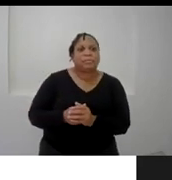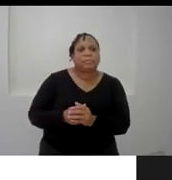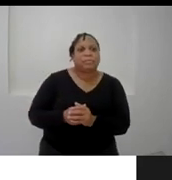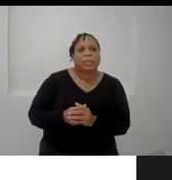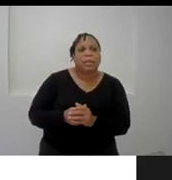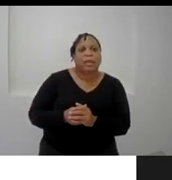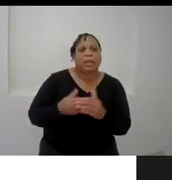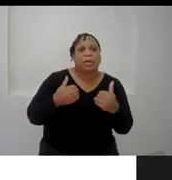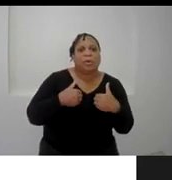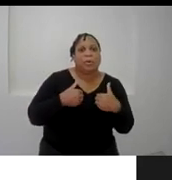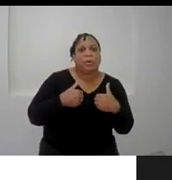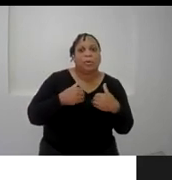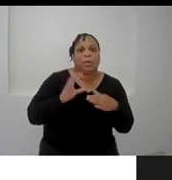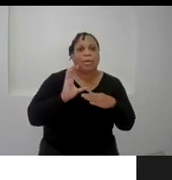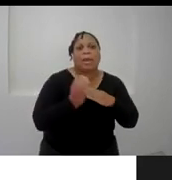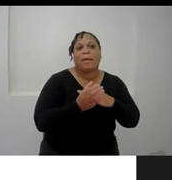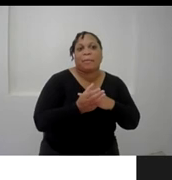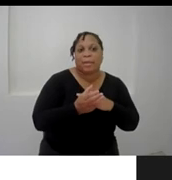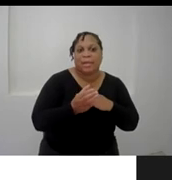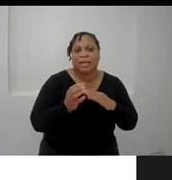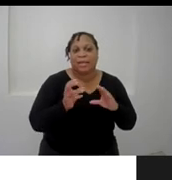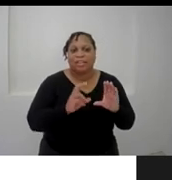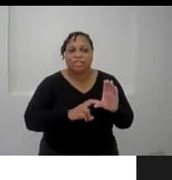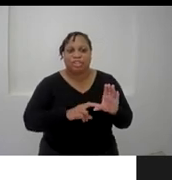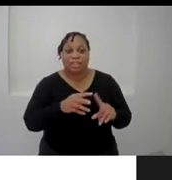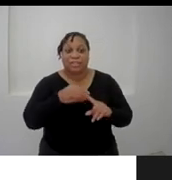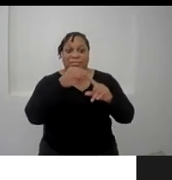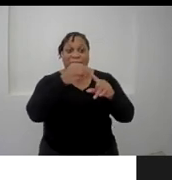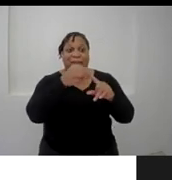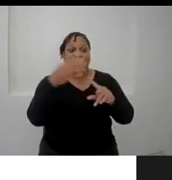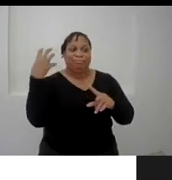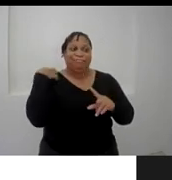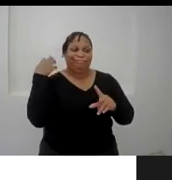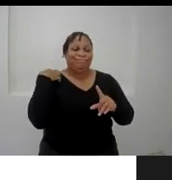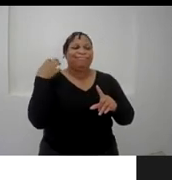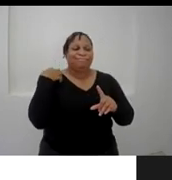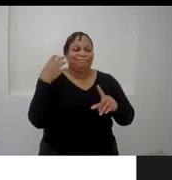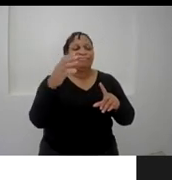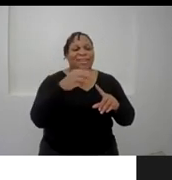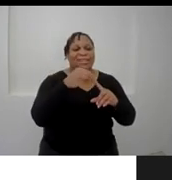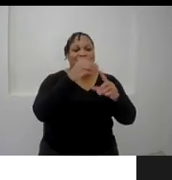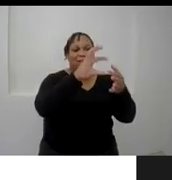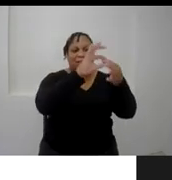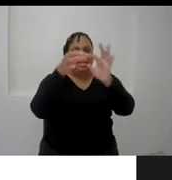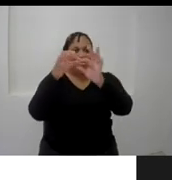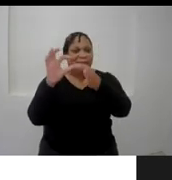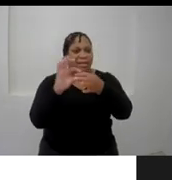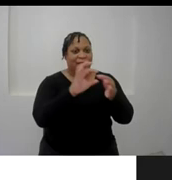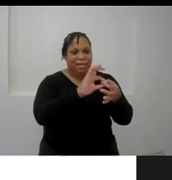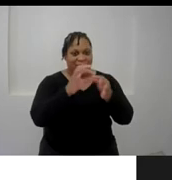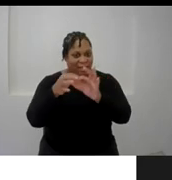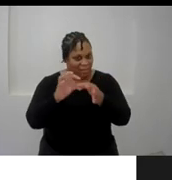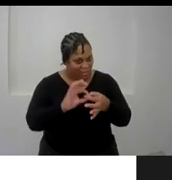the Caribbean chair of the Special Olympics as part of our service, and she is developing